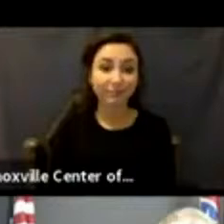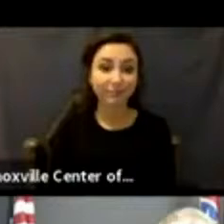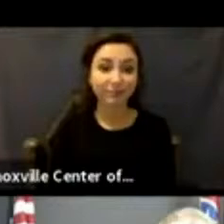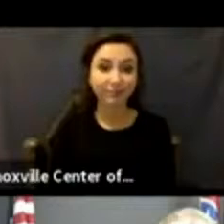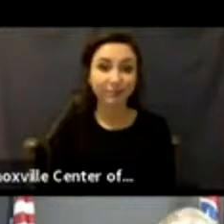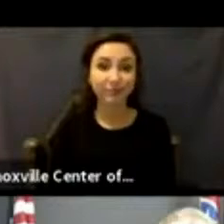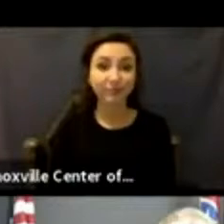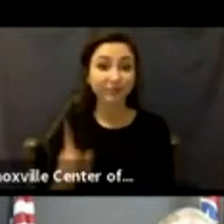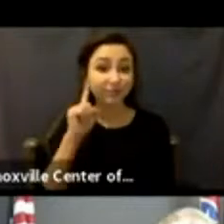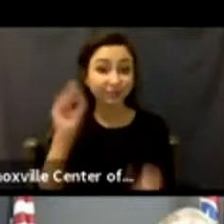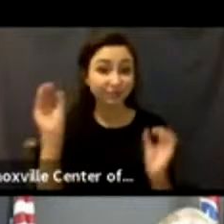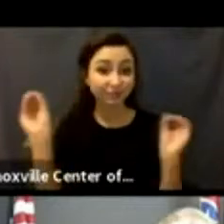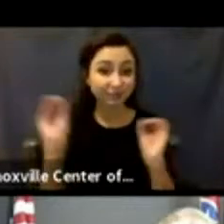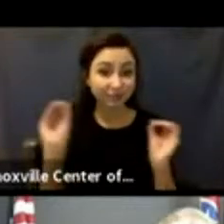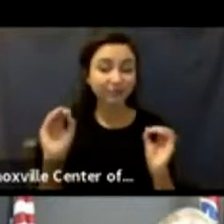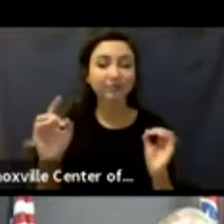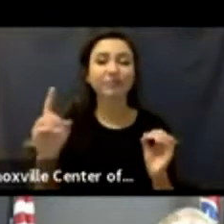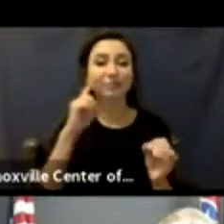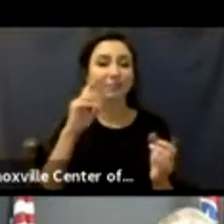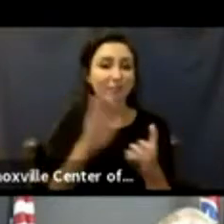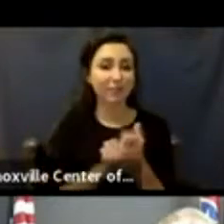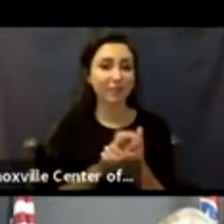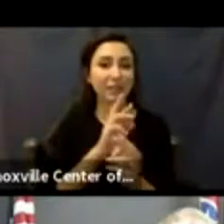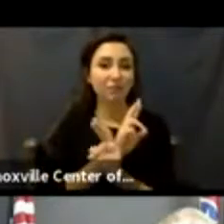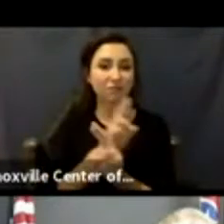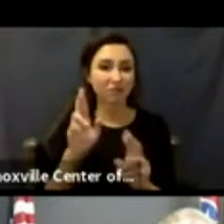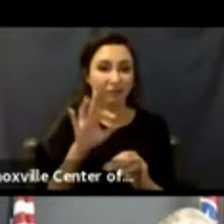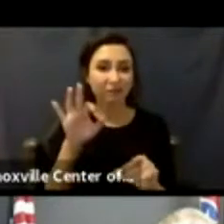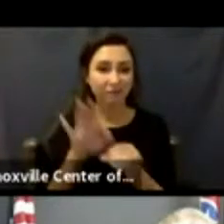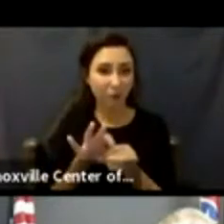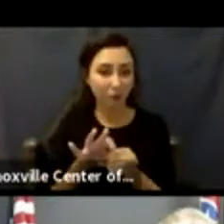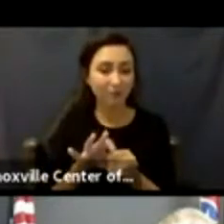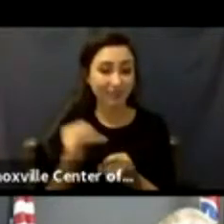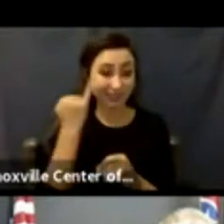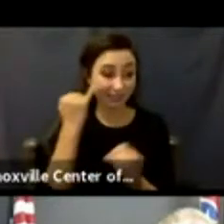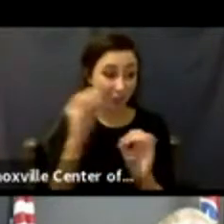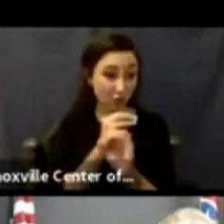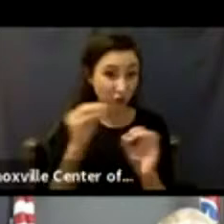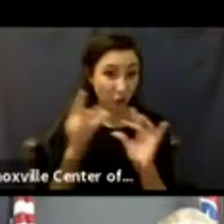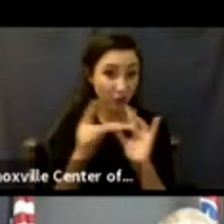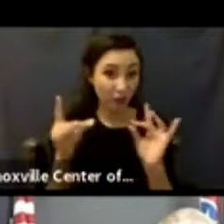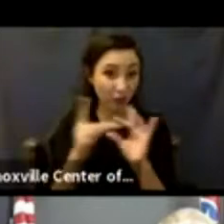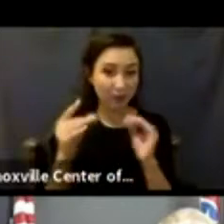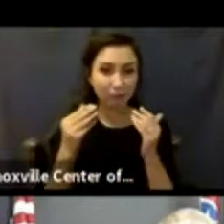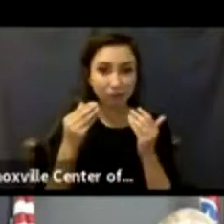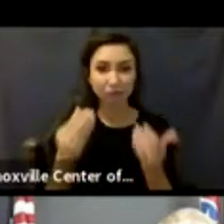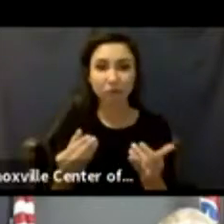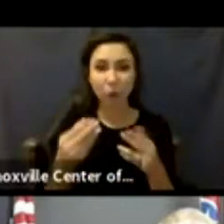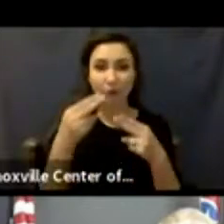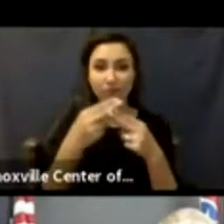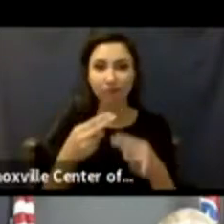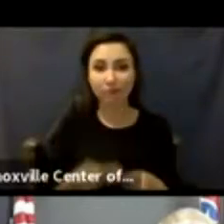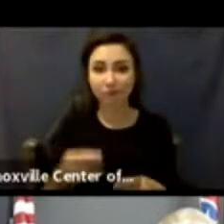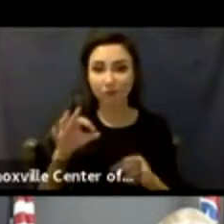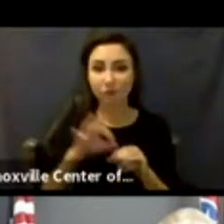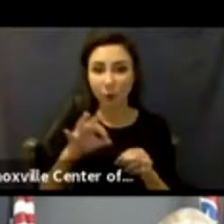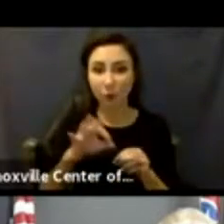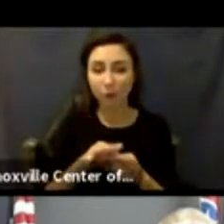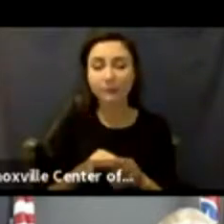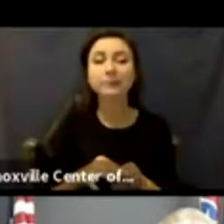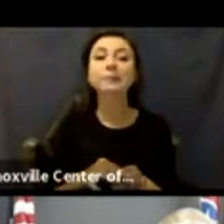Hearing none, since we're ready to vote, any other comments? If there are no other comments, we'll move ahead with a roll call